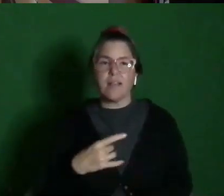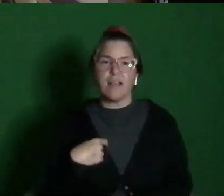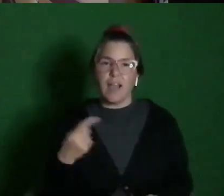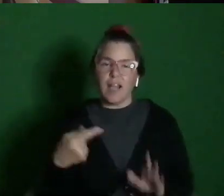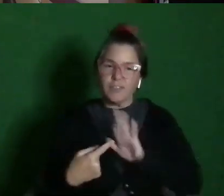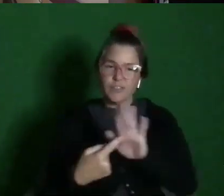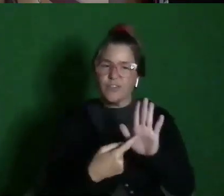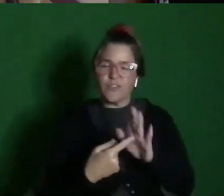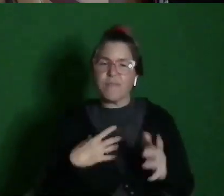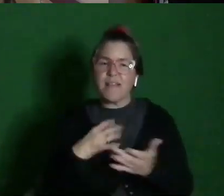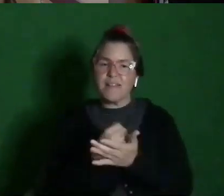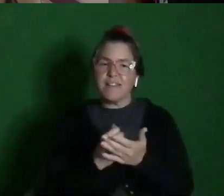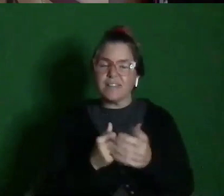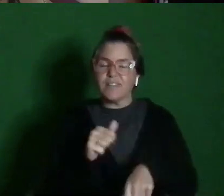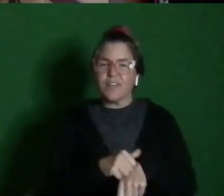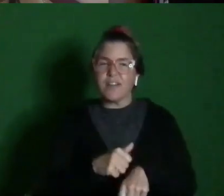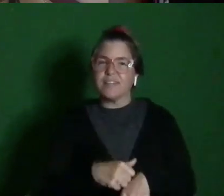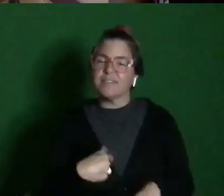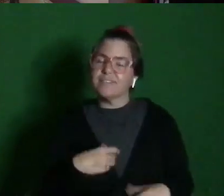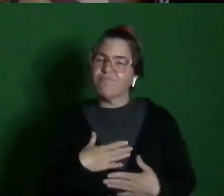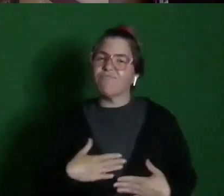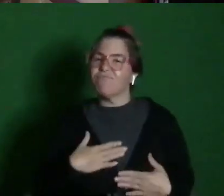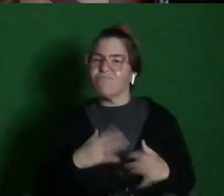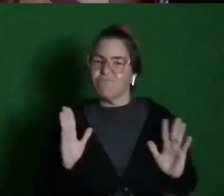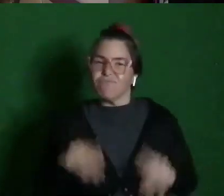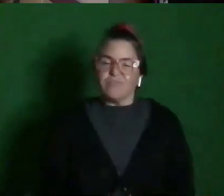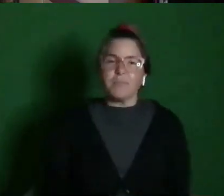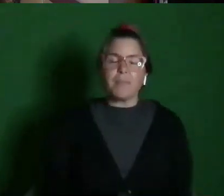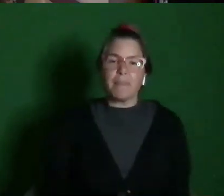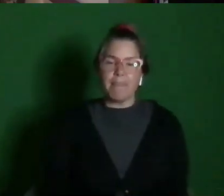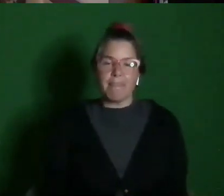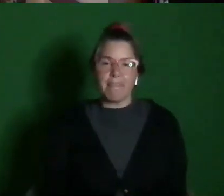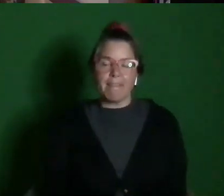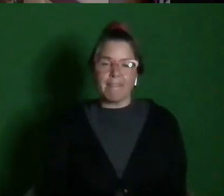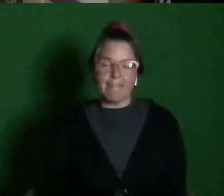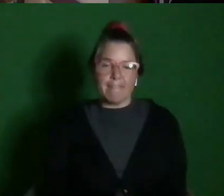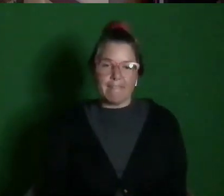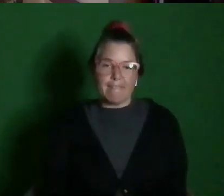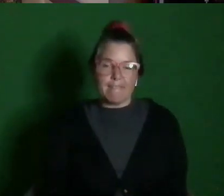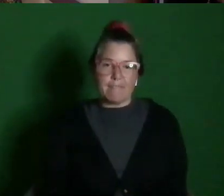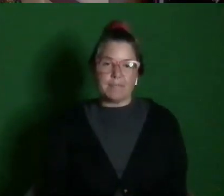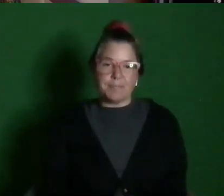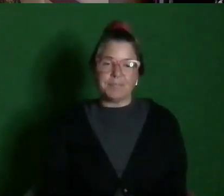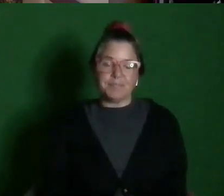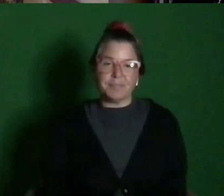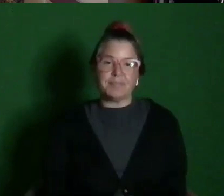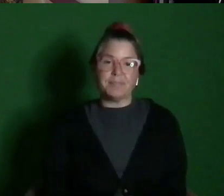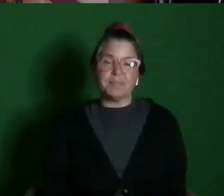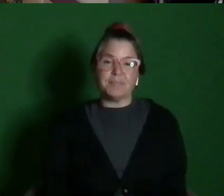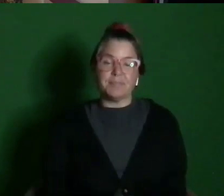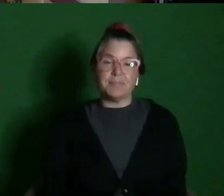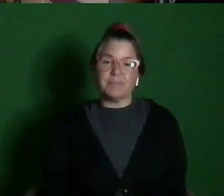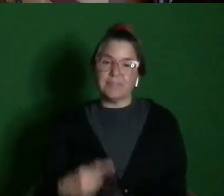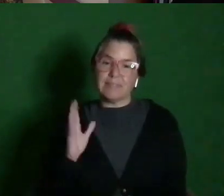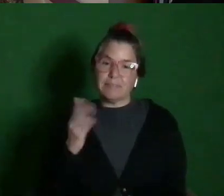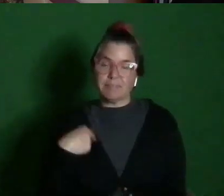collection, so I had a good time. Awesome. Cool. Yeah, then it sounds like we did a great job,